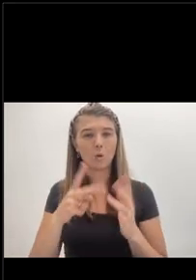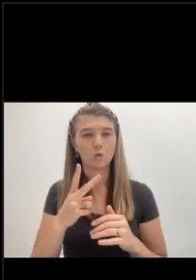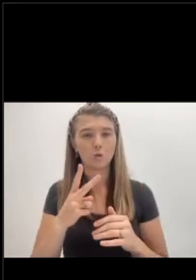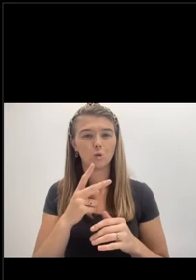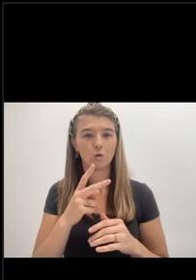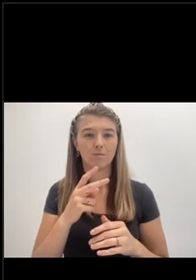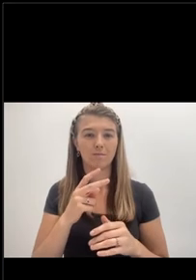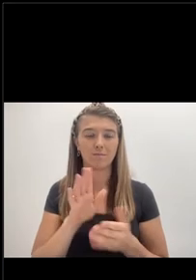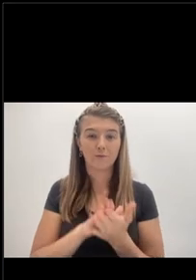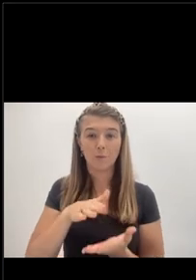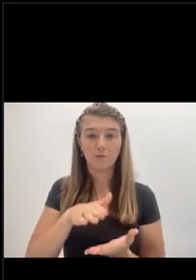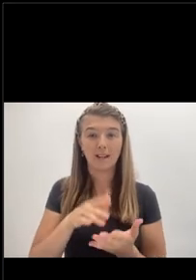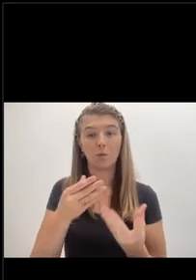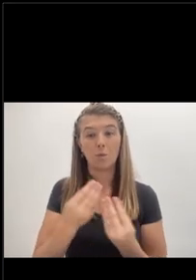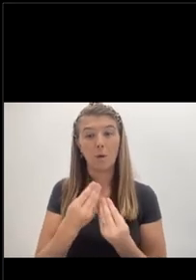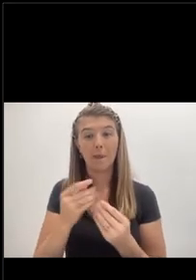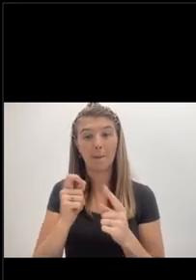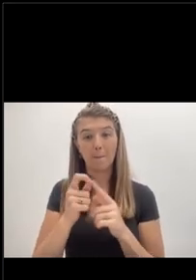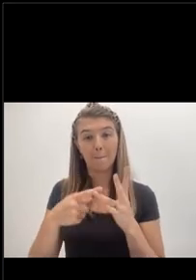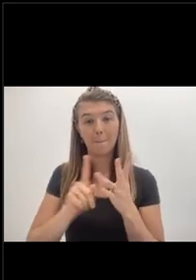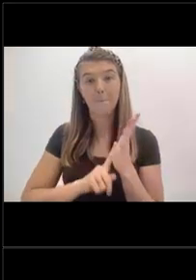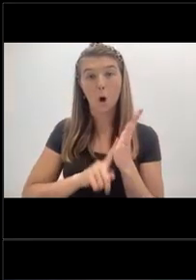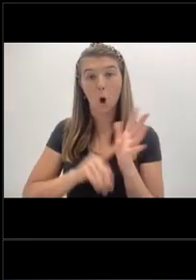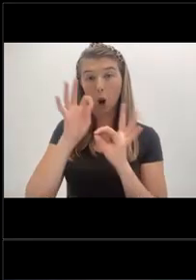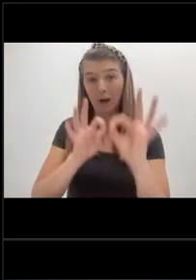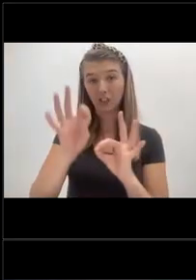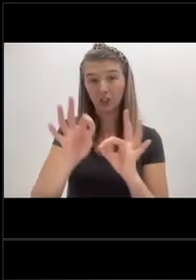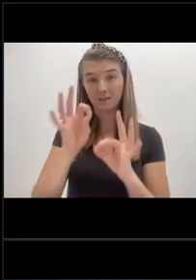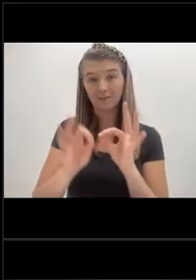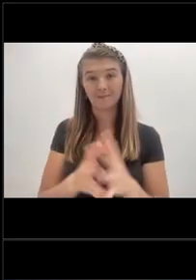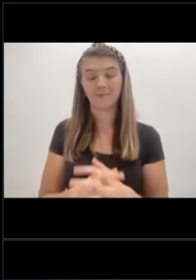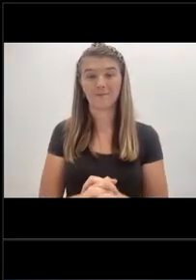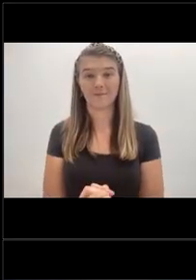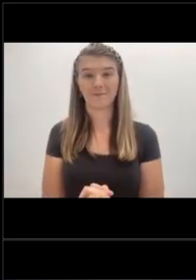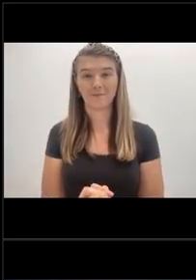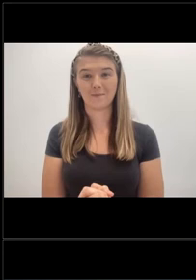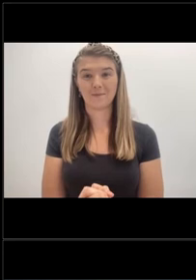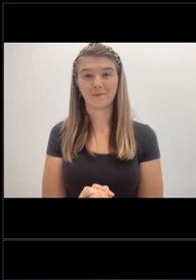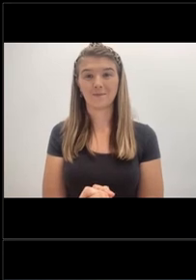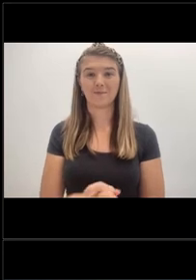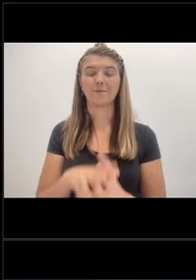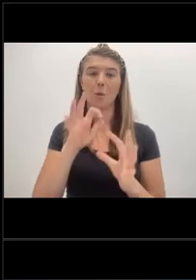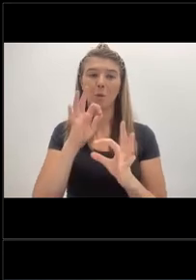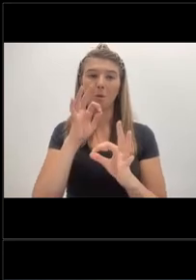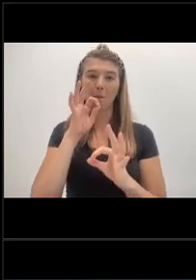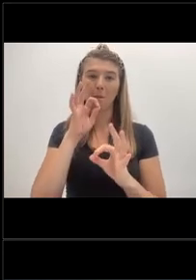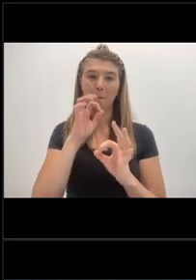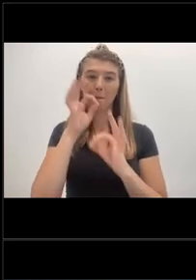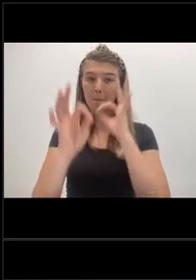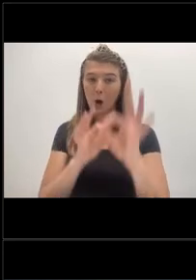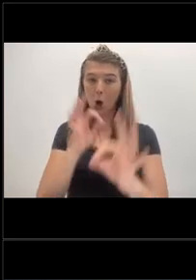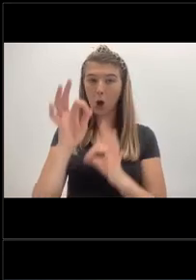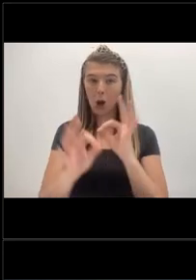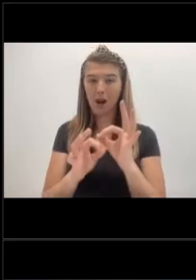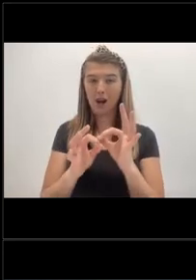So if we can have that now, that would be nice. We will do, yes. So what